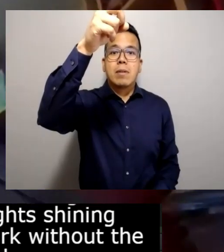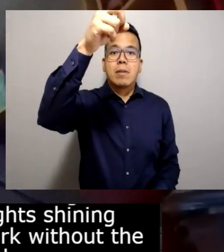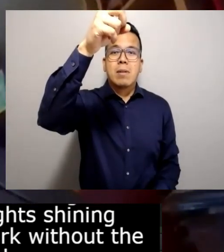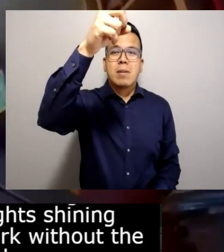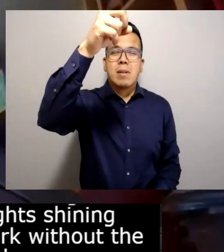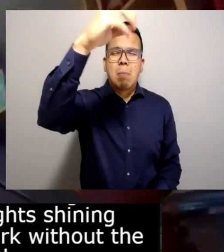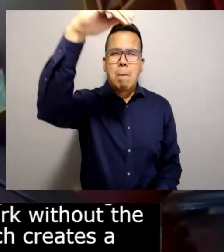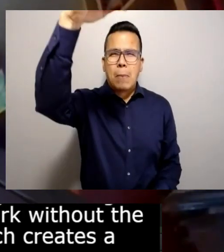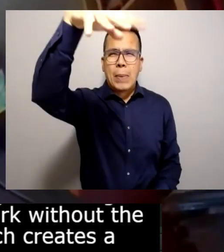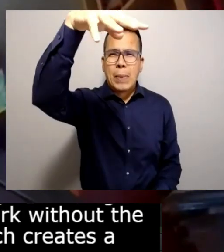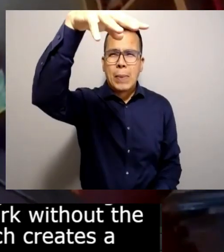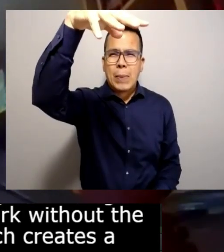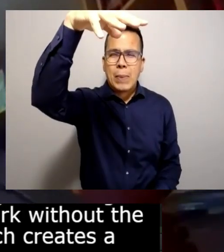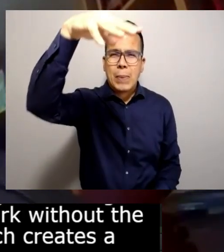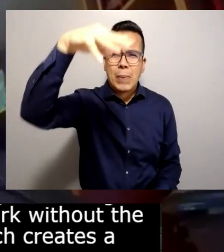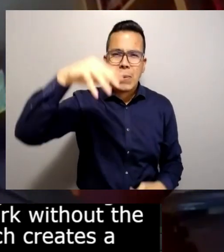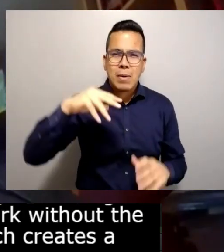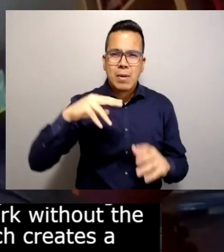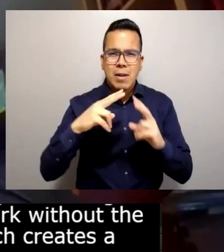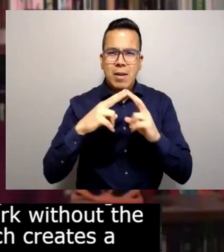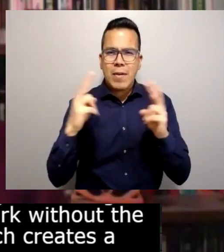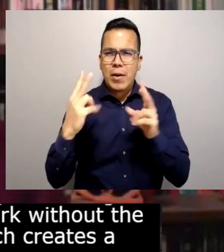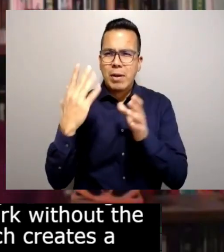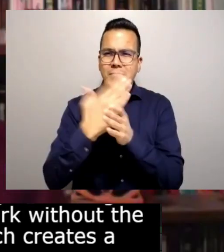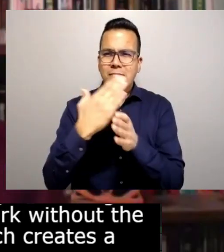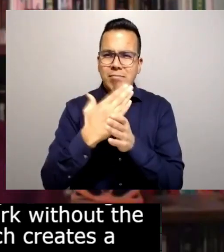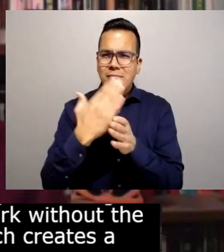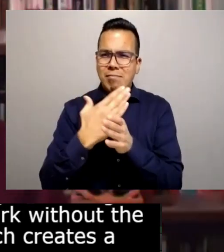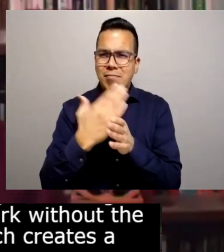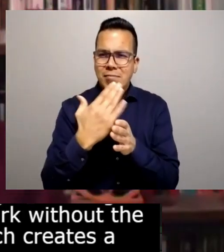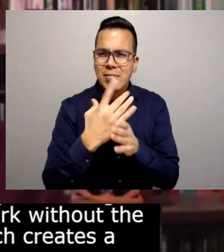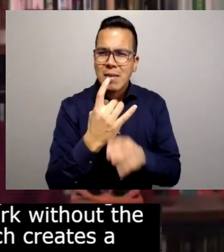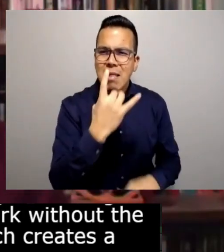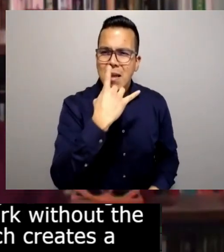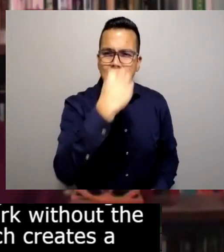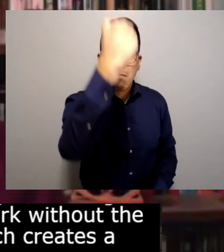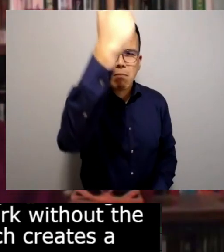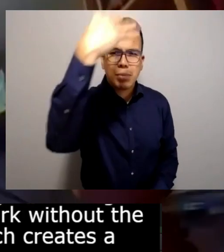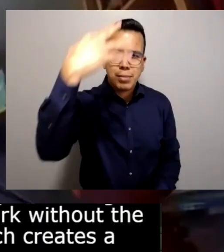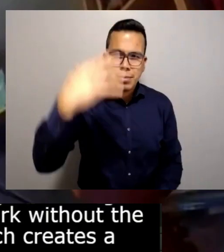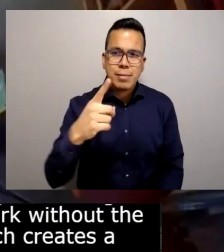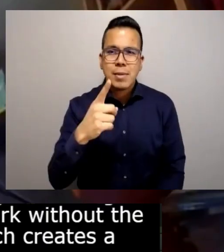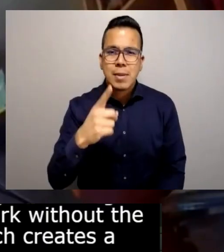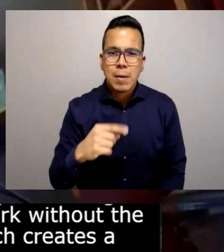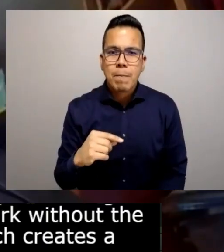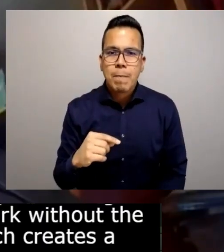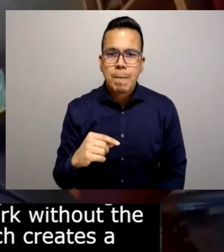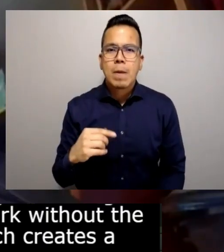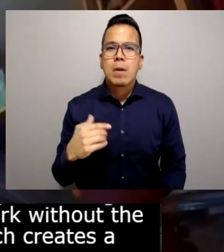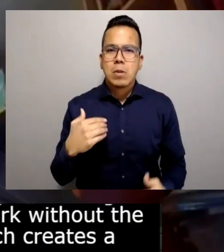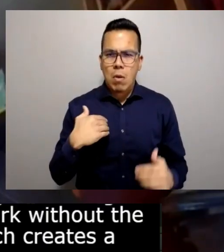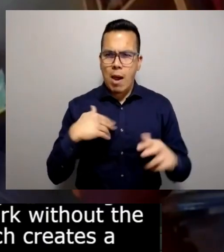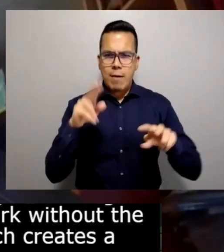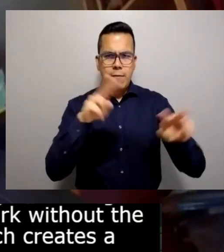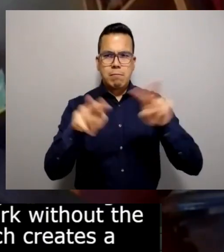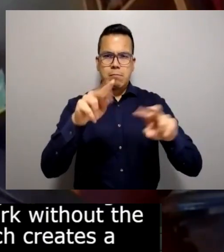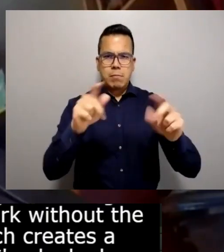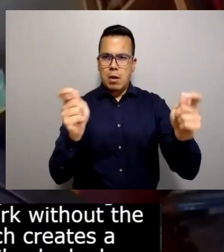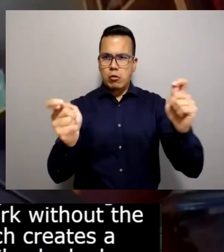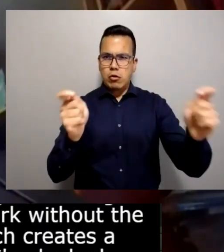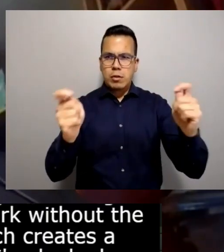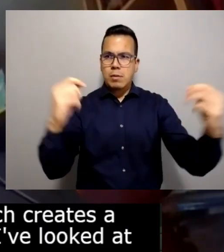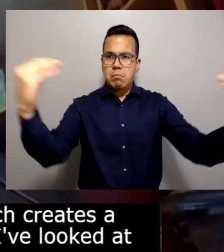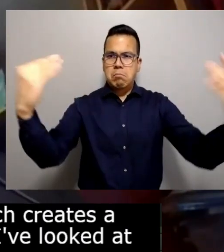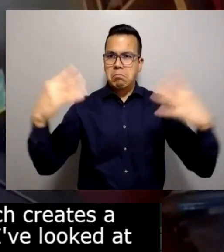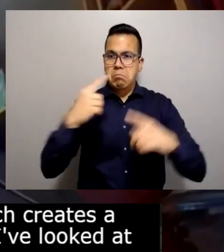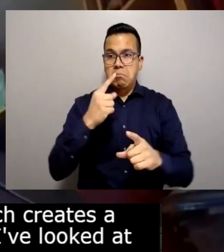of a very extreme sort of lighting situation. So I've looked at that as well.